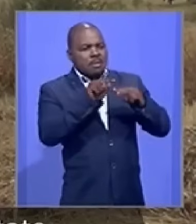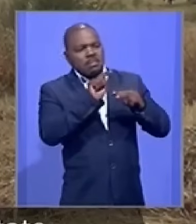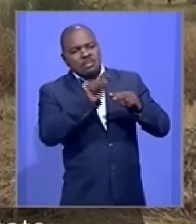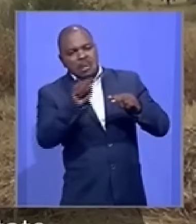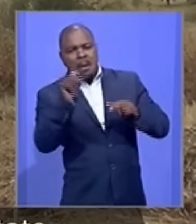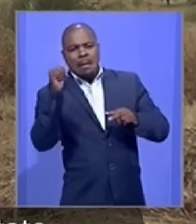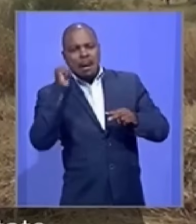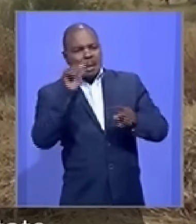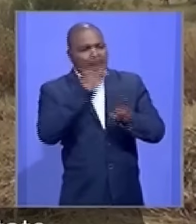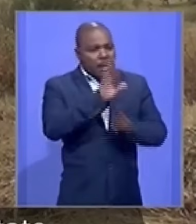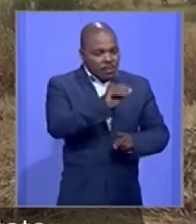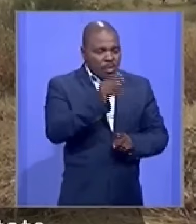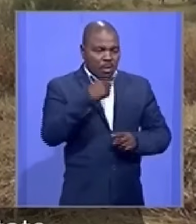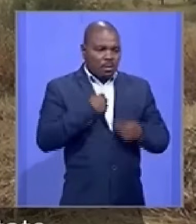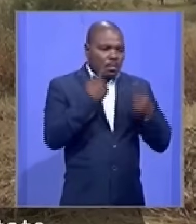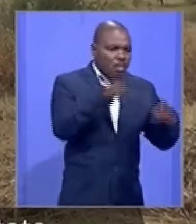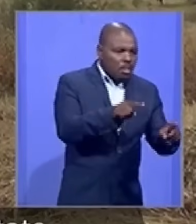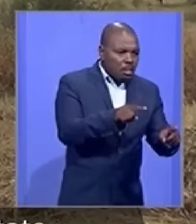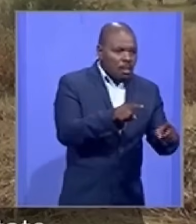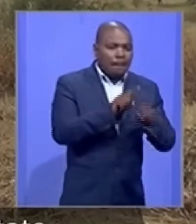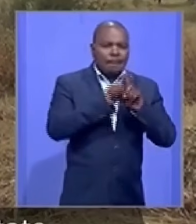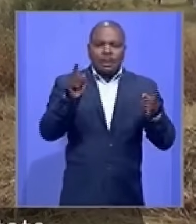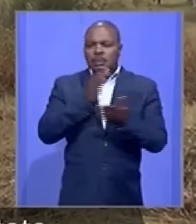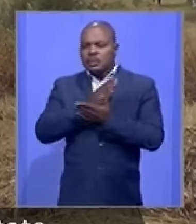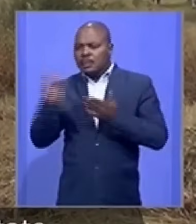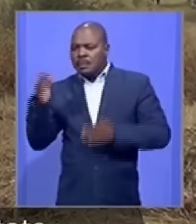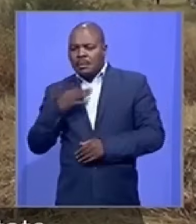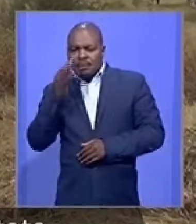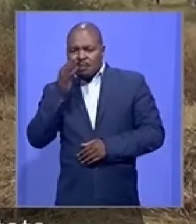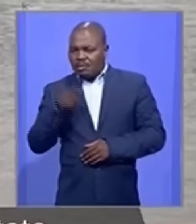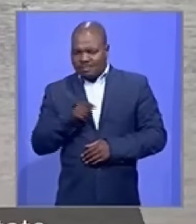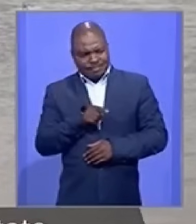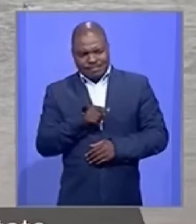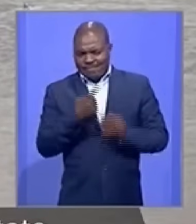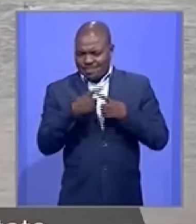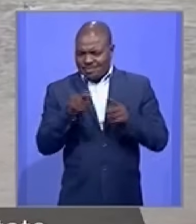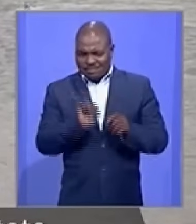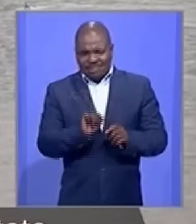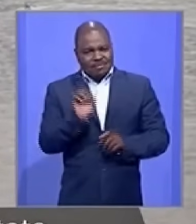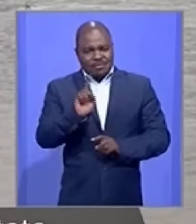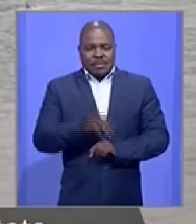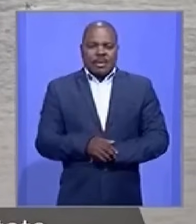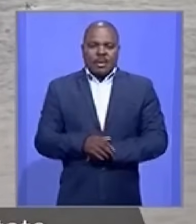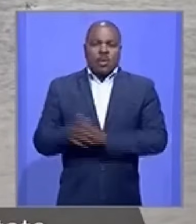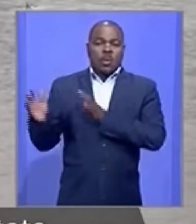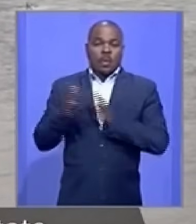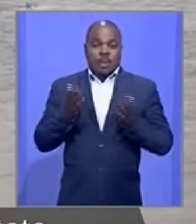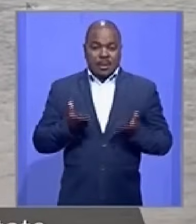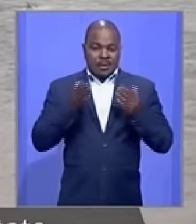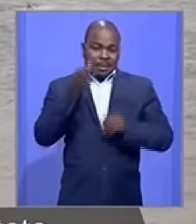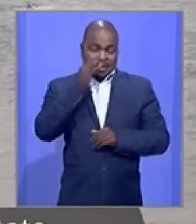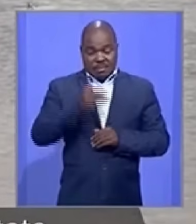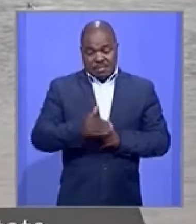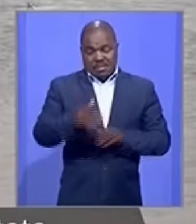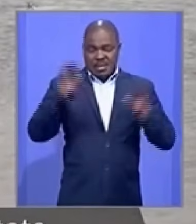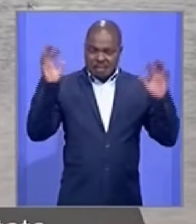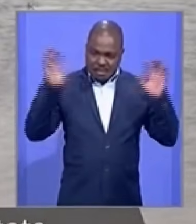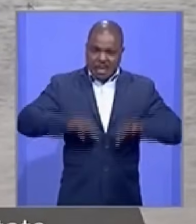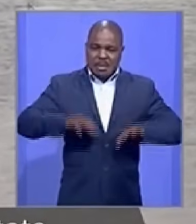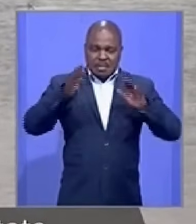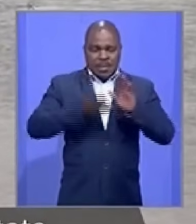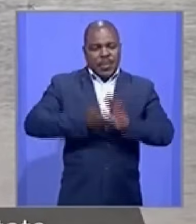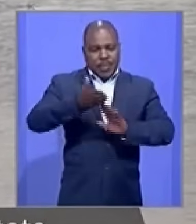meile maobane empa a mang a neng re a bona mabarebareng a se marokgo a mona Kroonstad. Ba tshebeletso tsa bolipi ba re ke hona pula e sa tlilo tswela pele